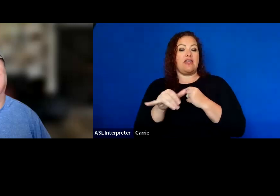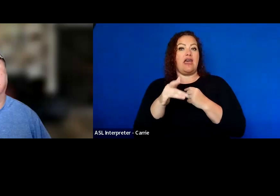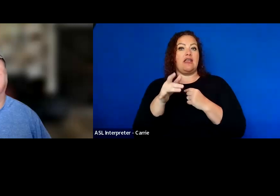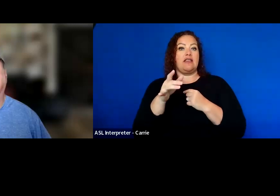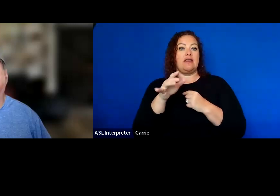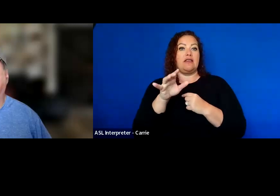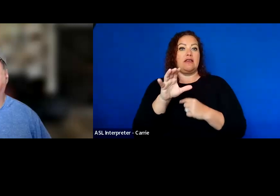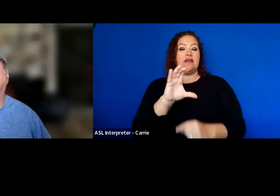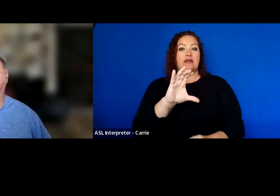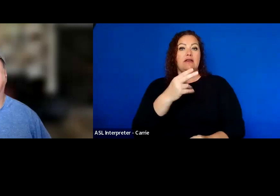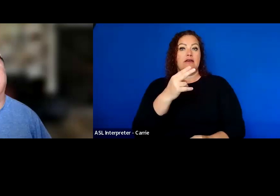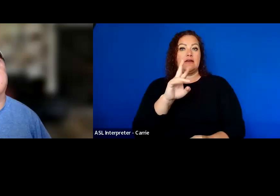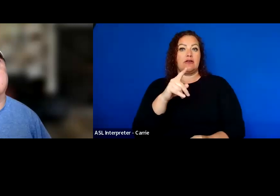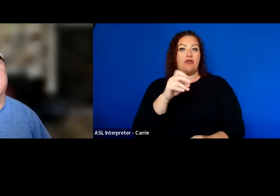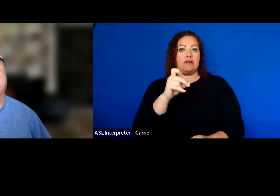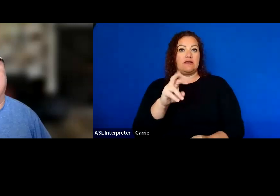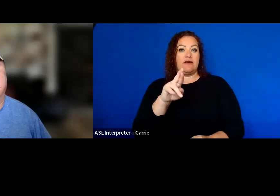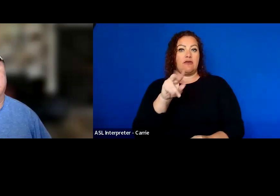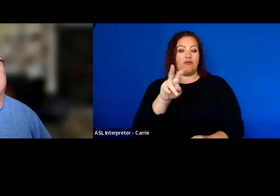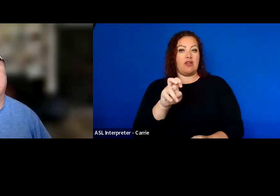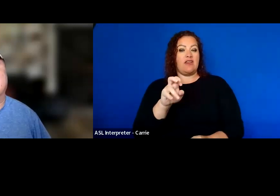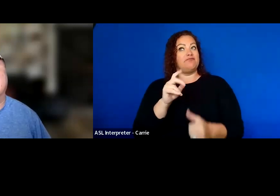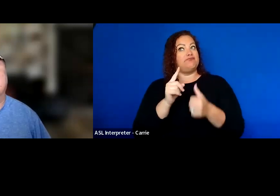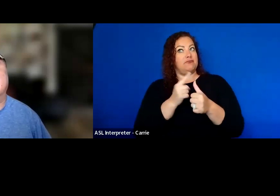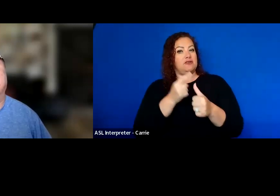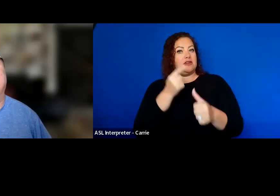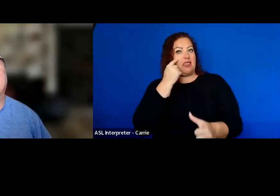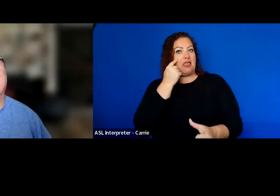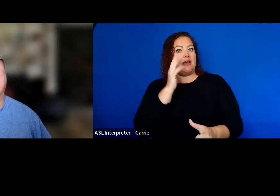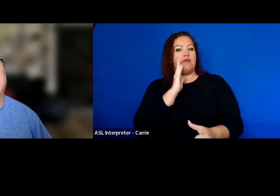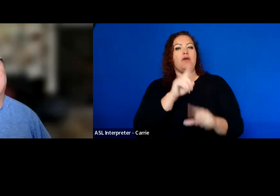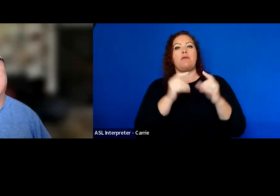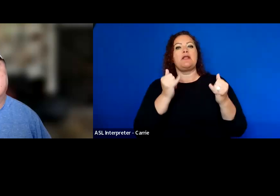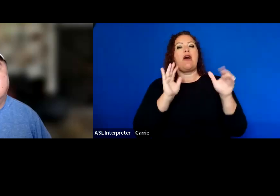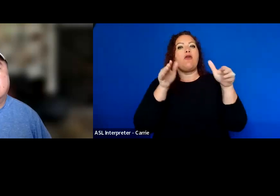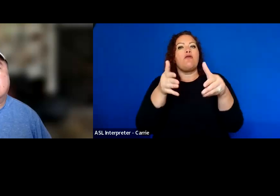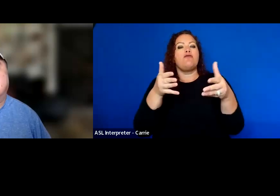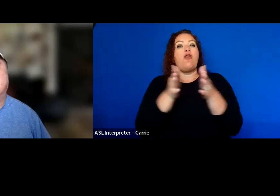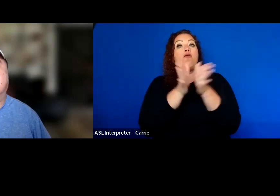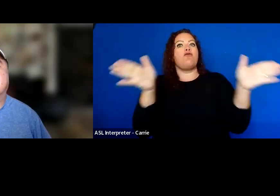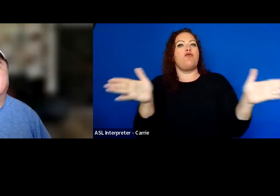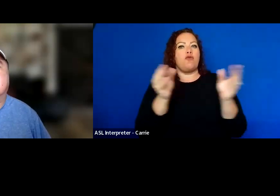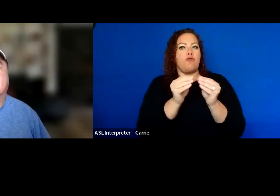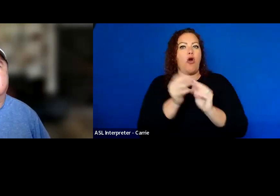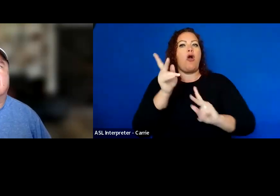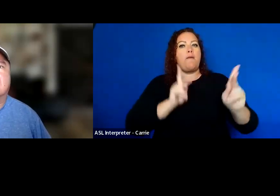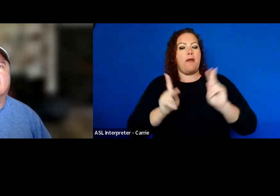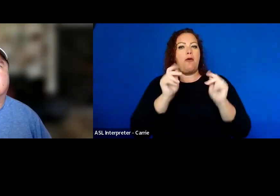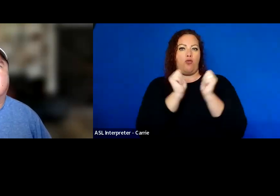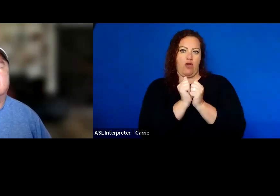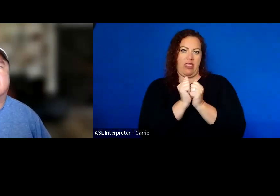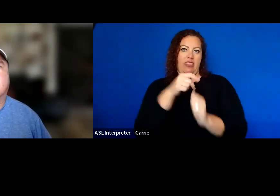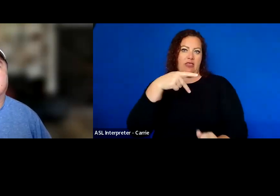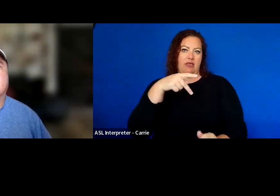Christopher and Reeve initially, but now we are broadening the scope of people with paralysis. But